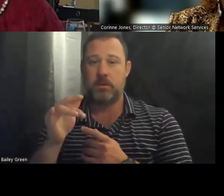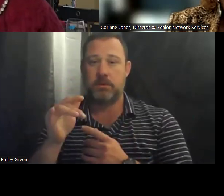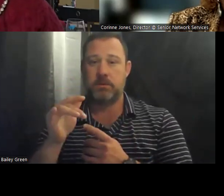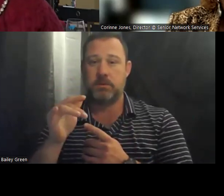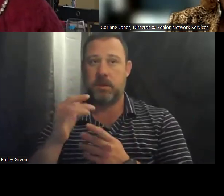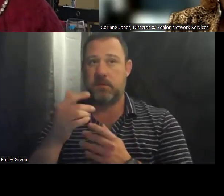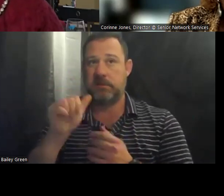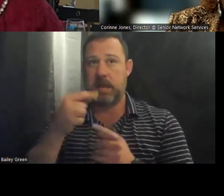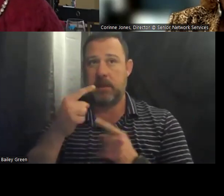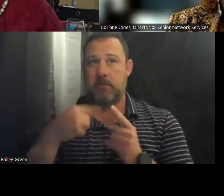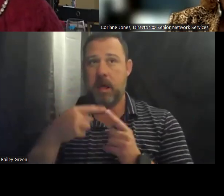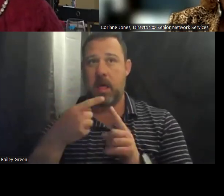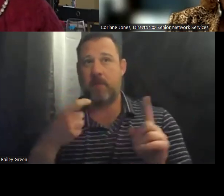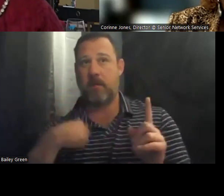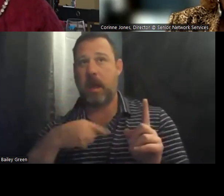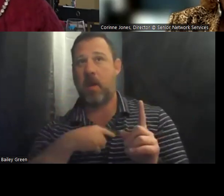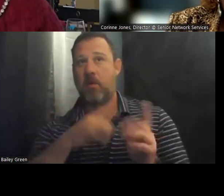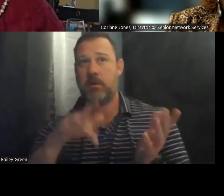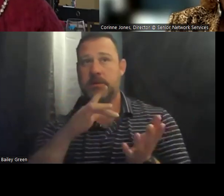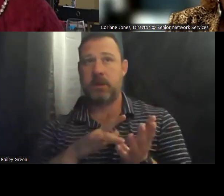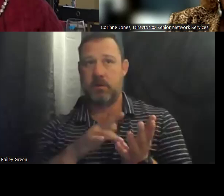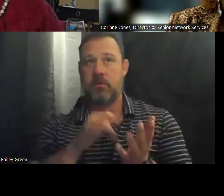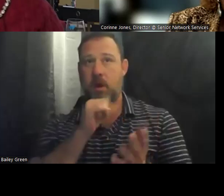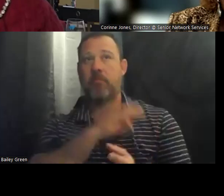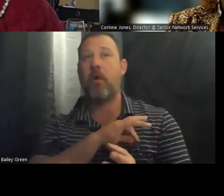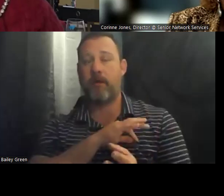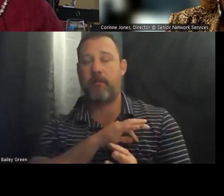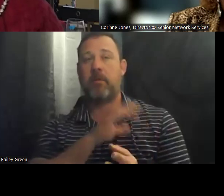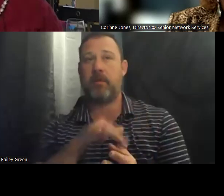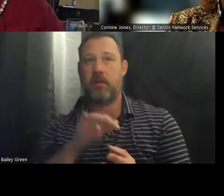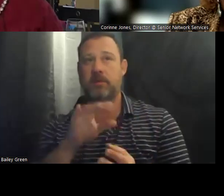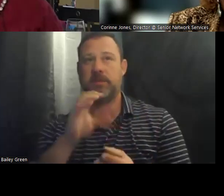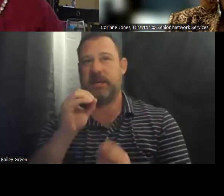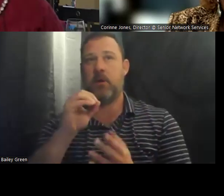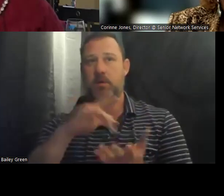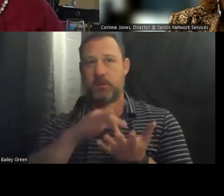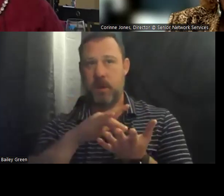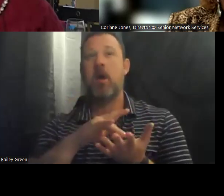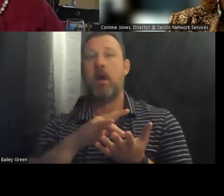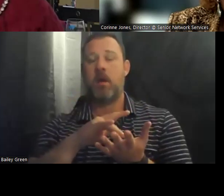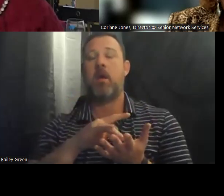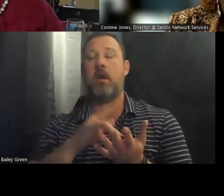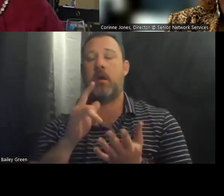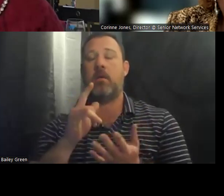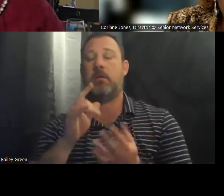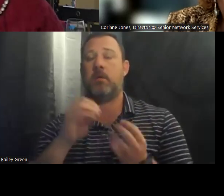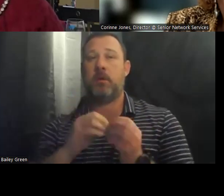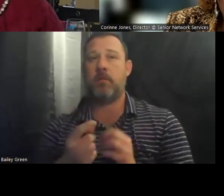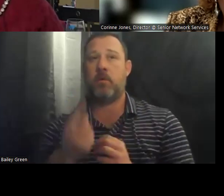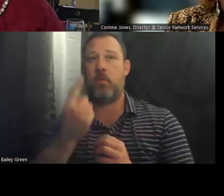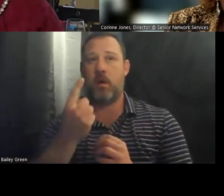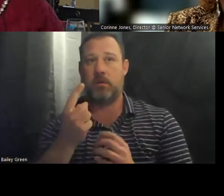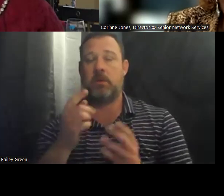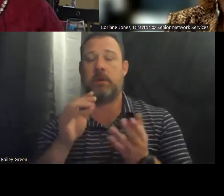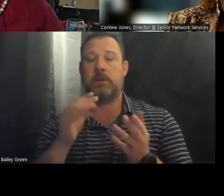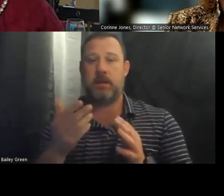miles from our nonprofit center location, that was a zero spot, remains the #1